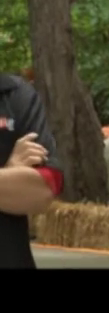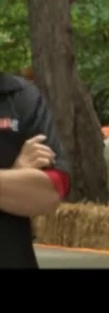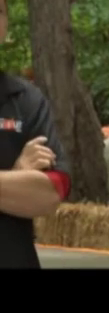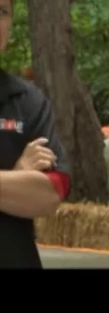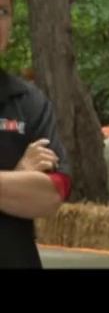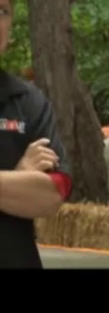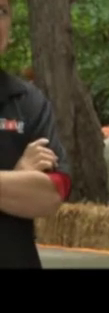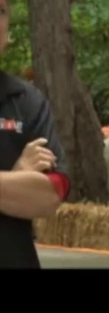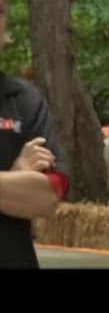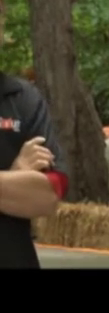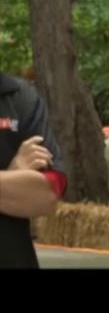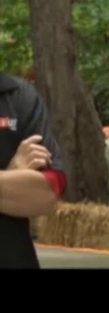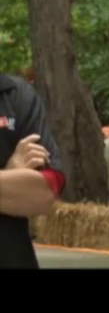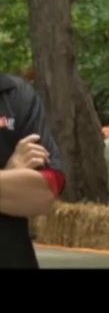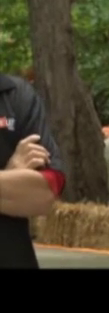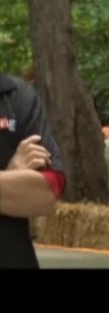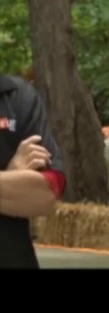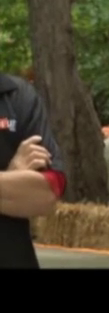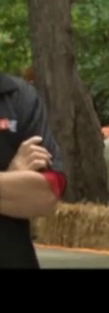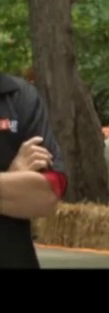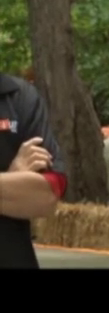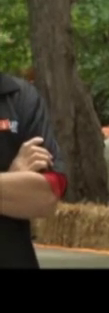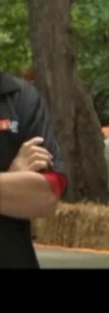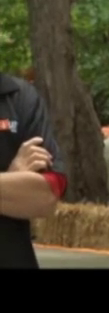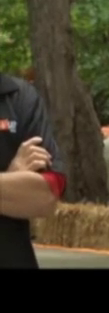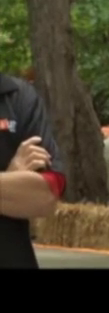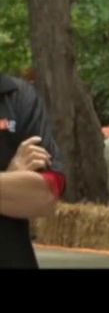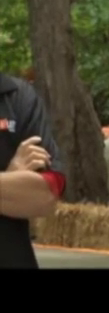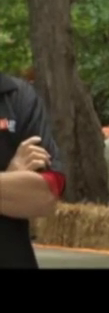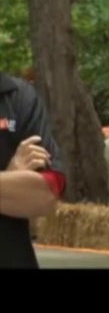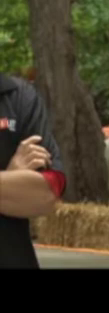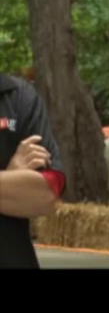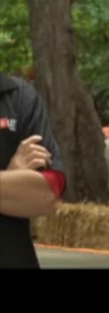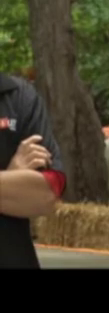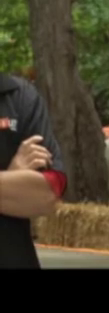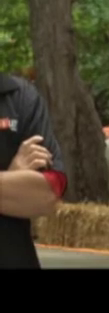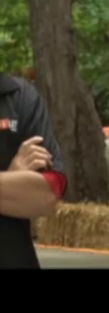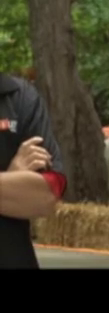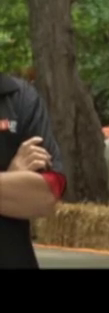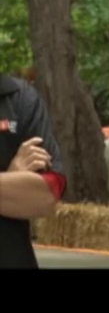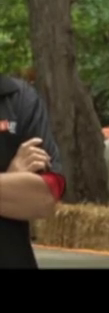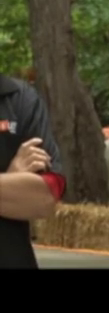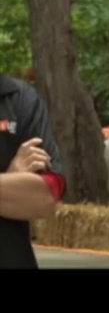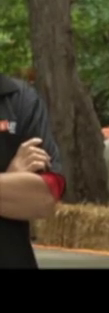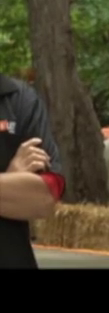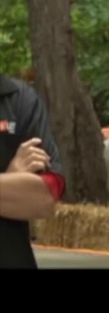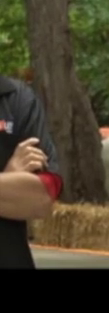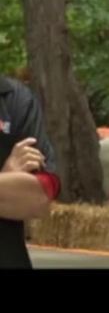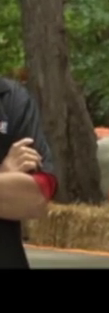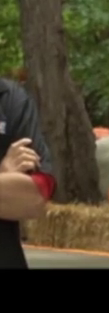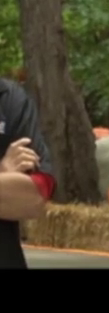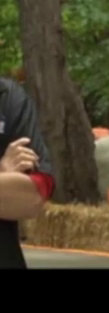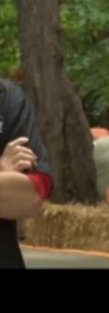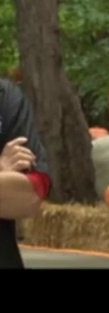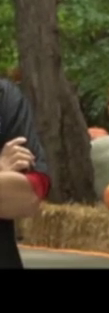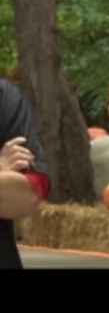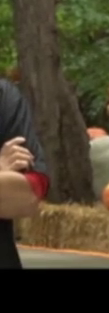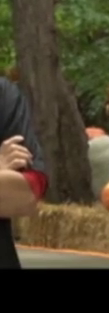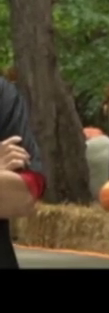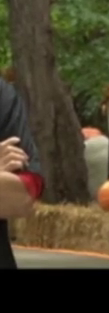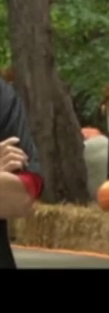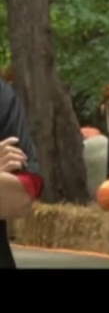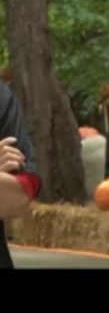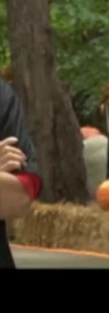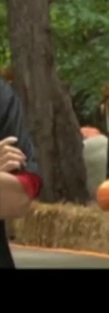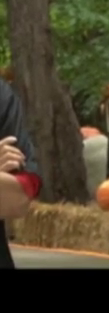our community. So that is nice. You know, they say it takes a team or a village to raise an idiot.